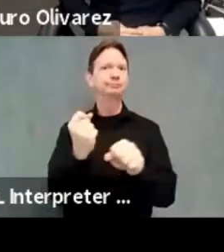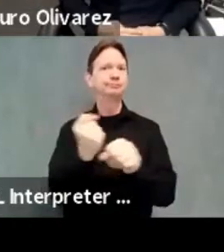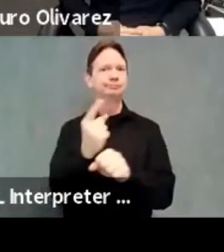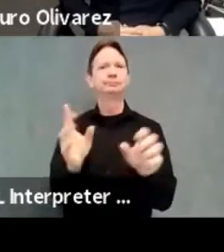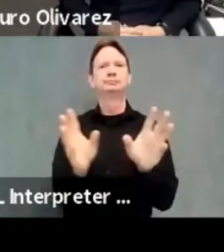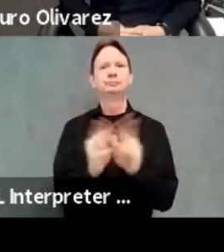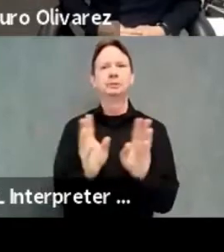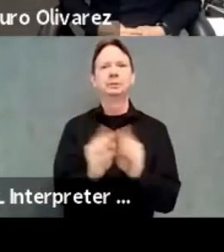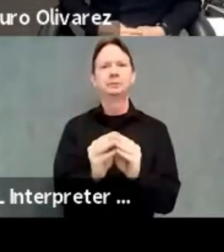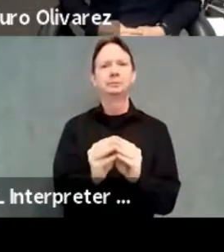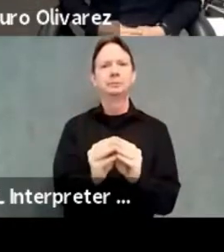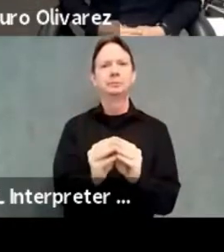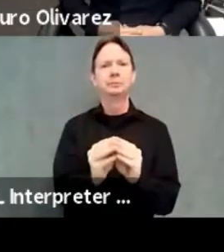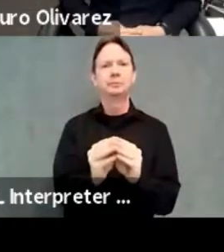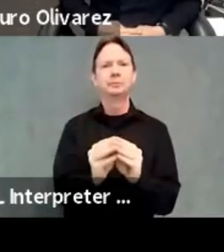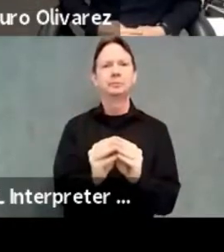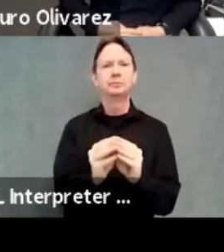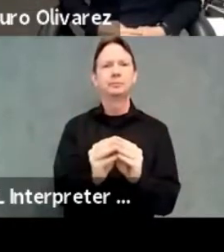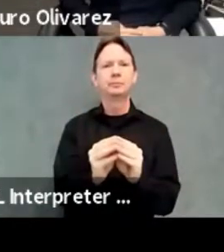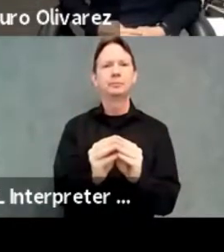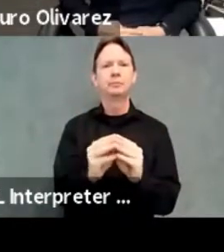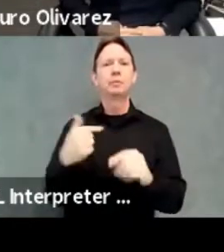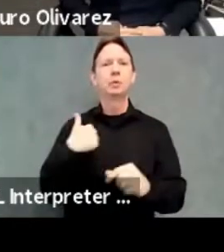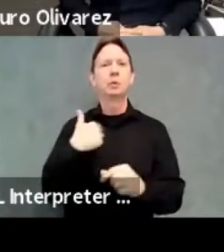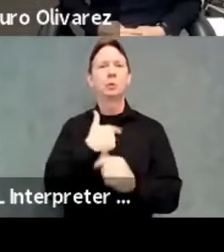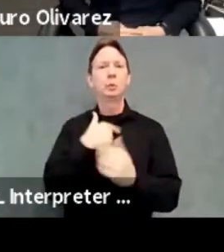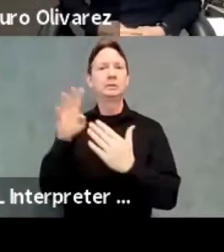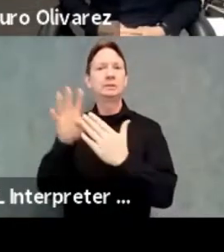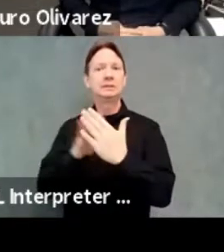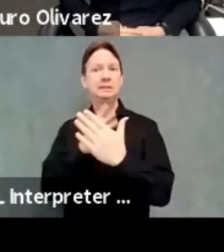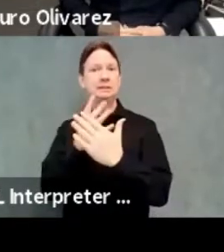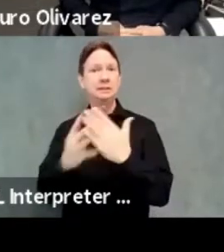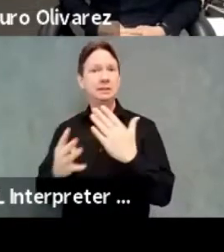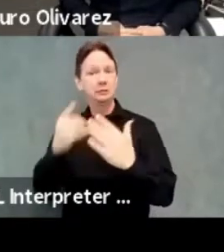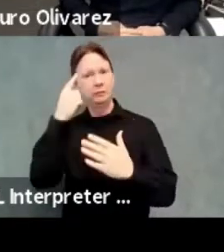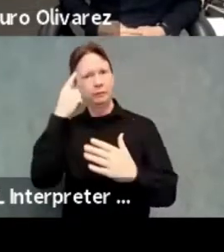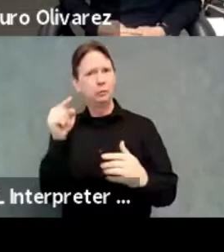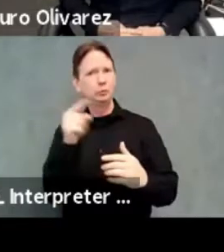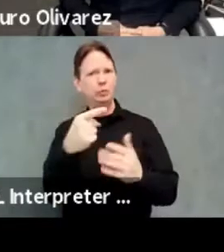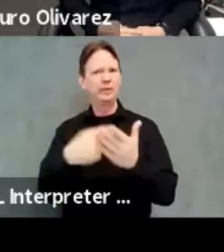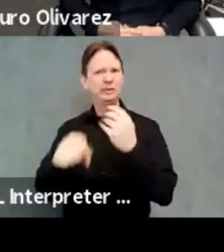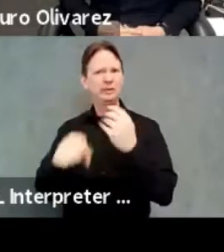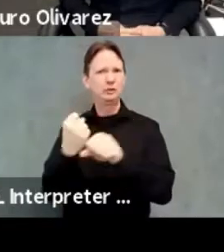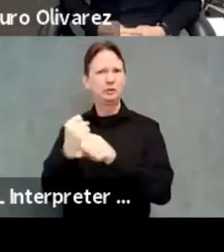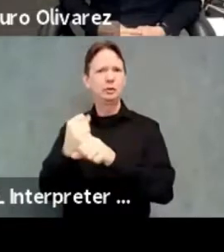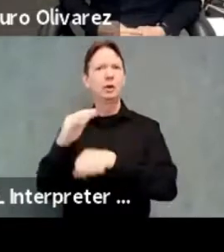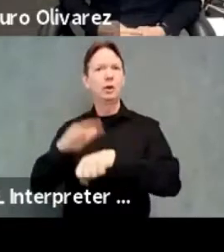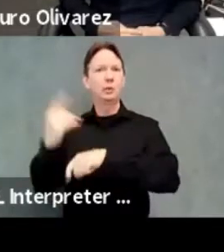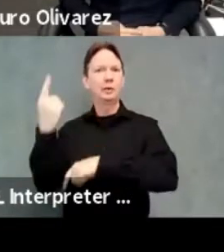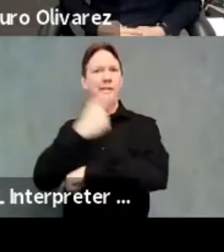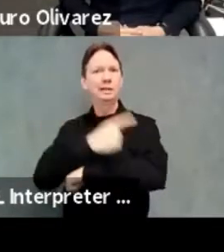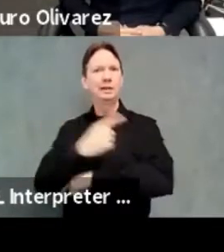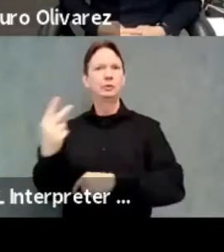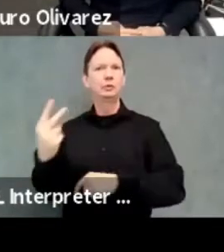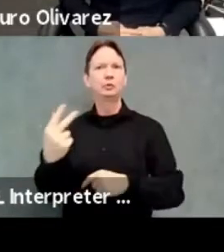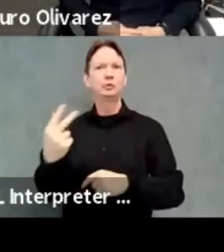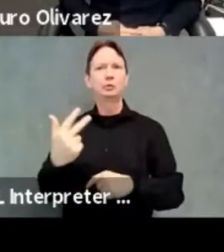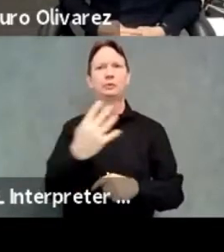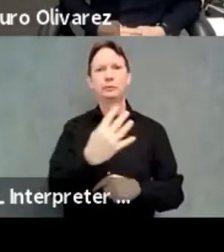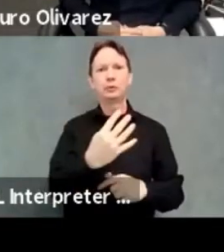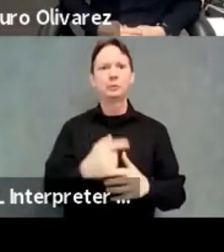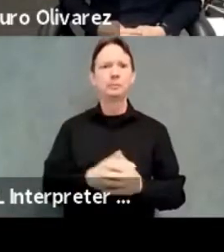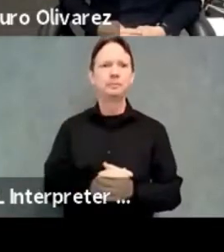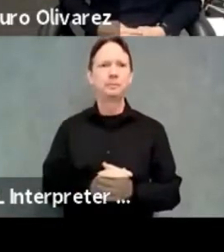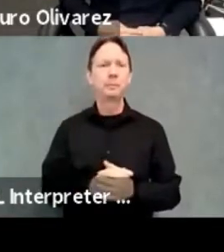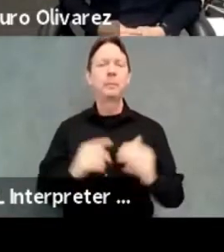you. It's this year, for example, it was days 2, 3, and 4 of the annual meeting in the evening. Healthy and Vital SIGs also demonstrate an